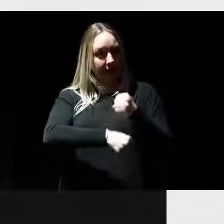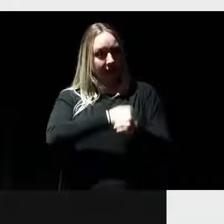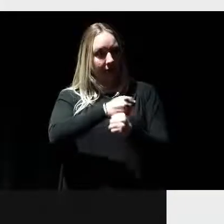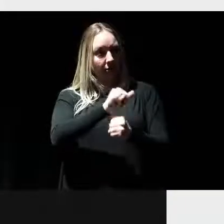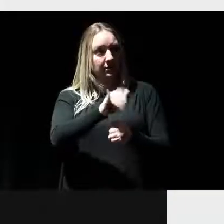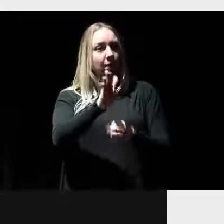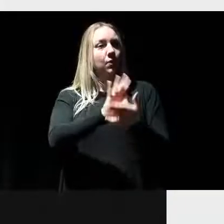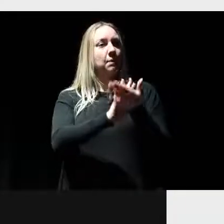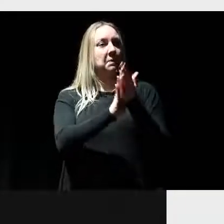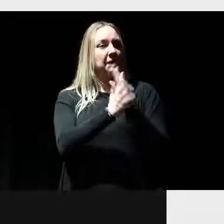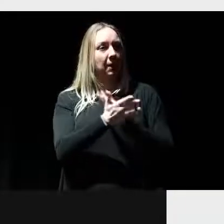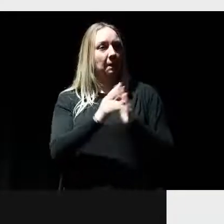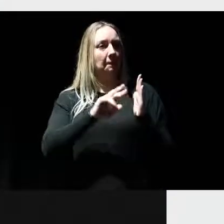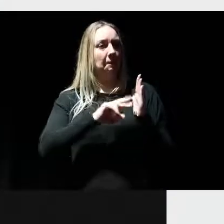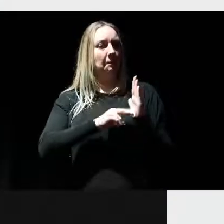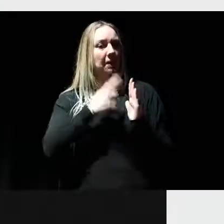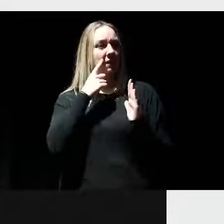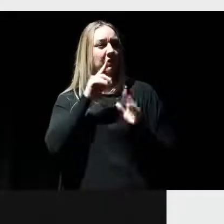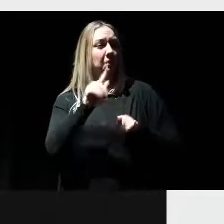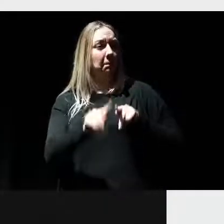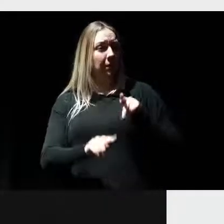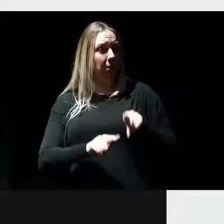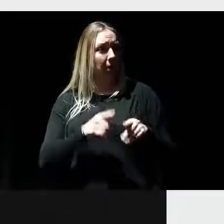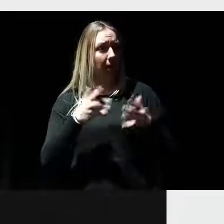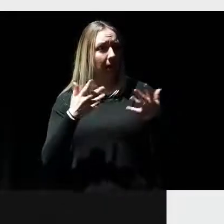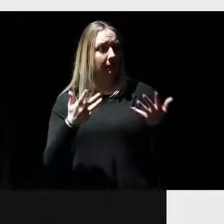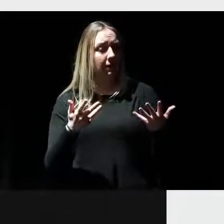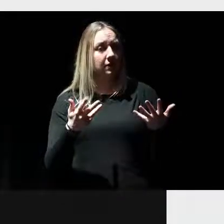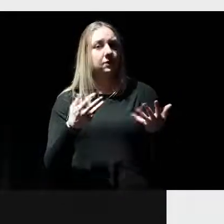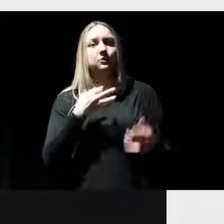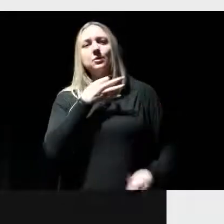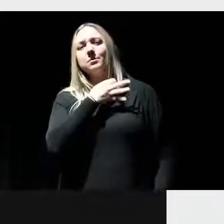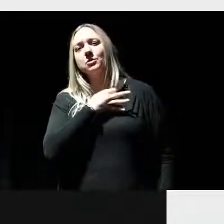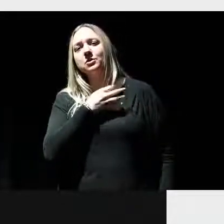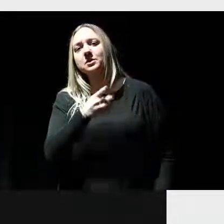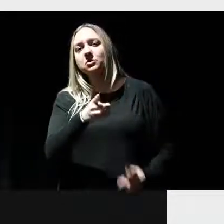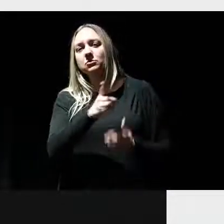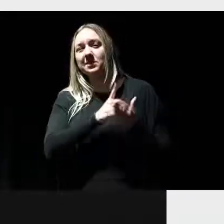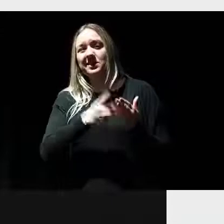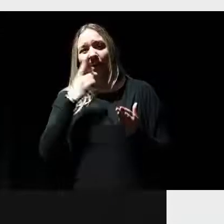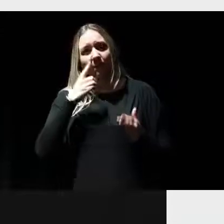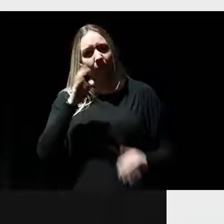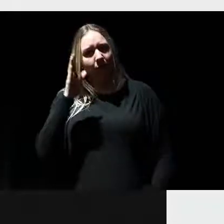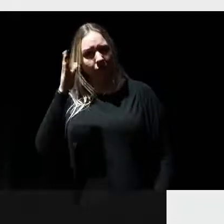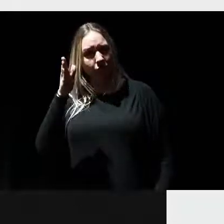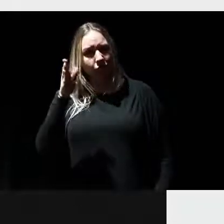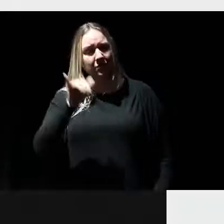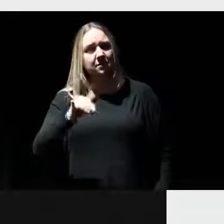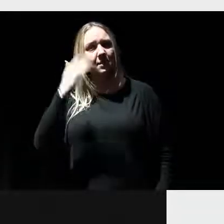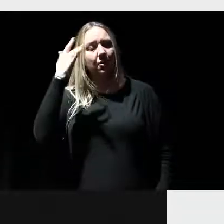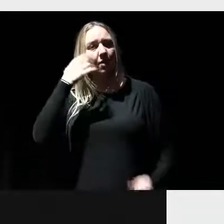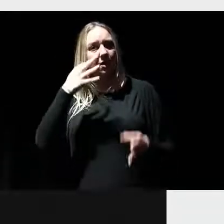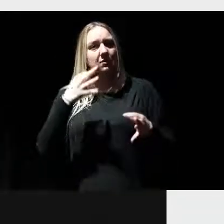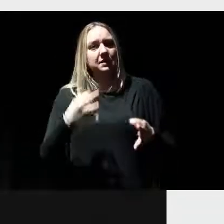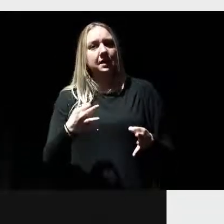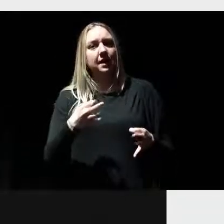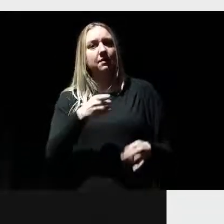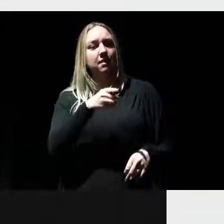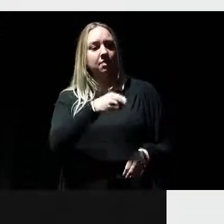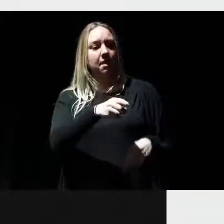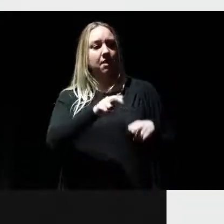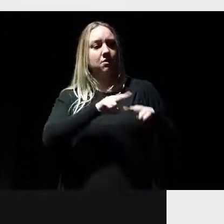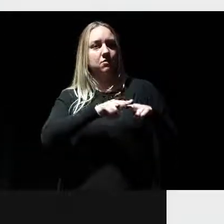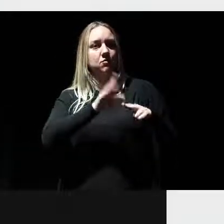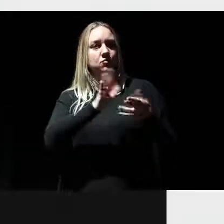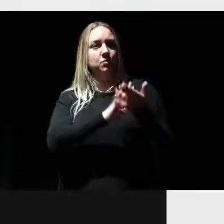pedestrian. Did you design for the future to think that way, that that'll be a pretty cool area